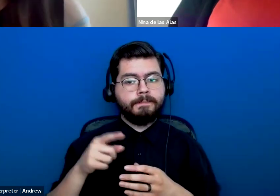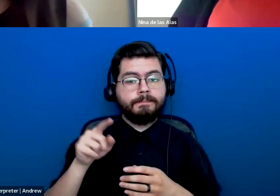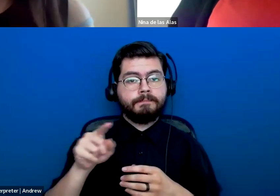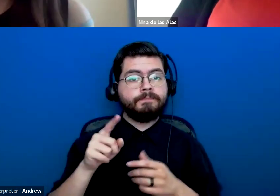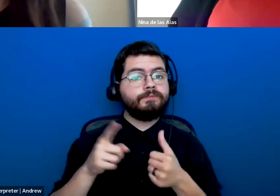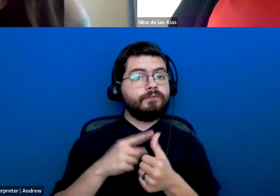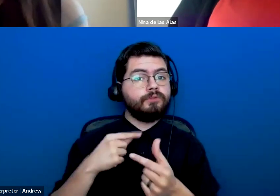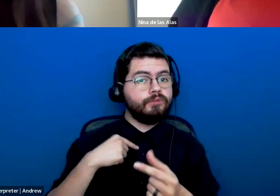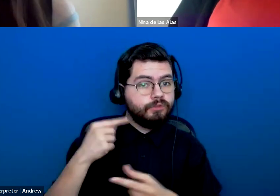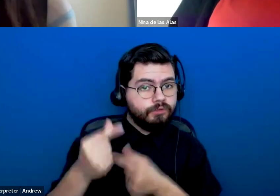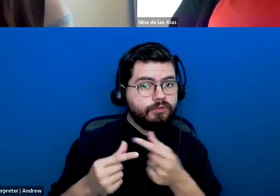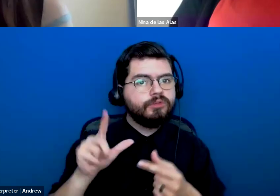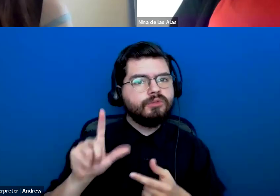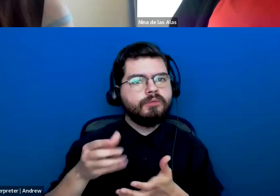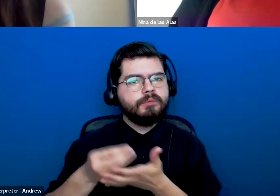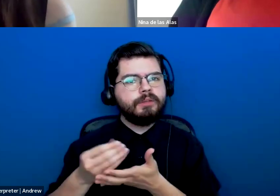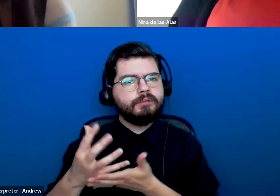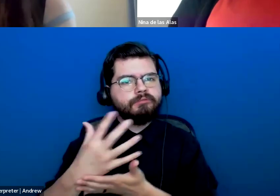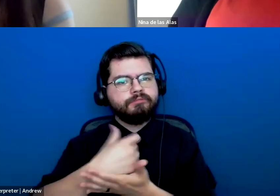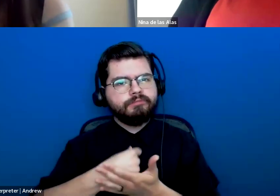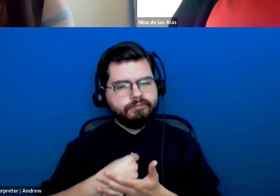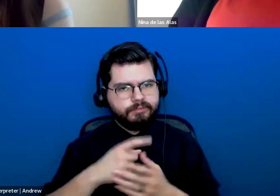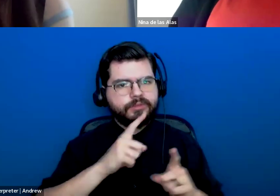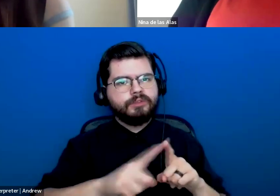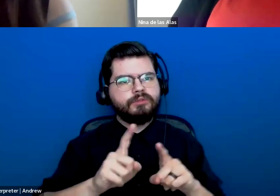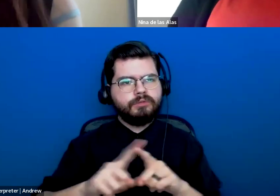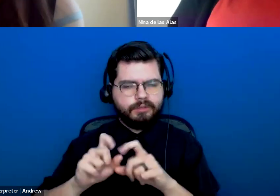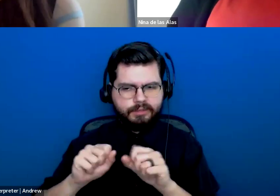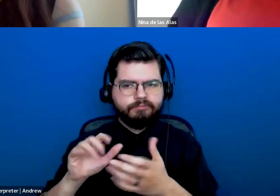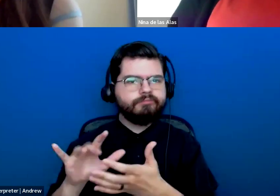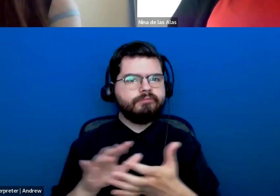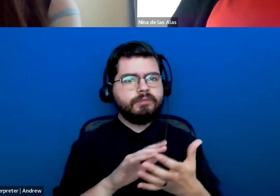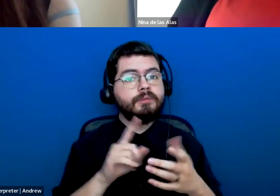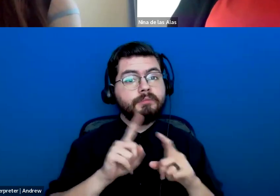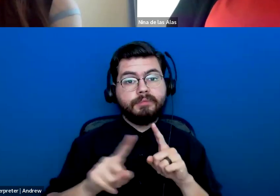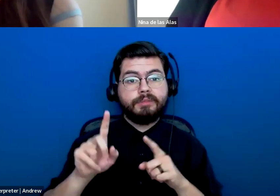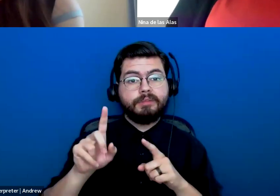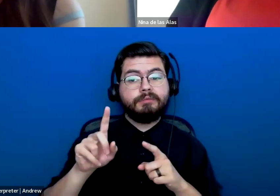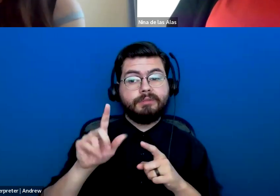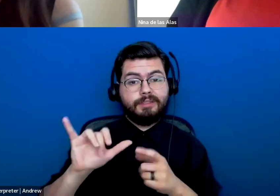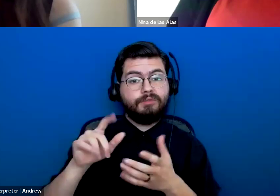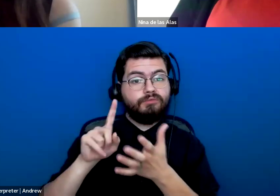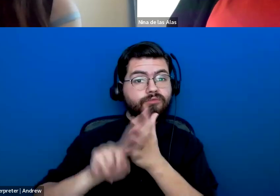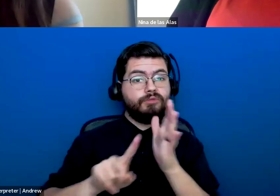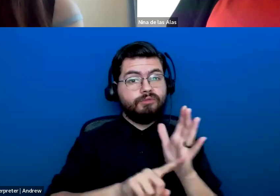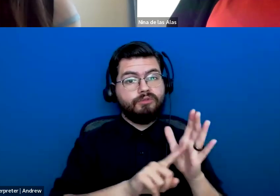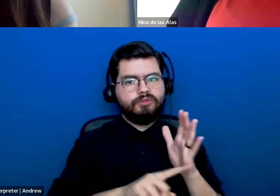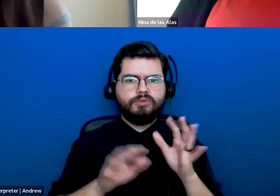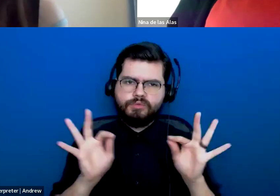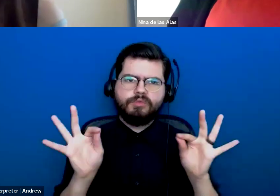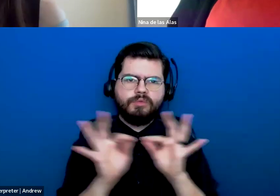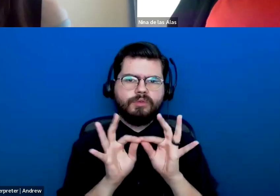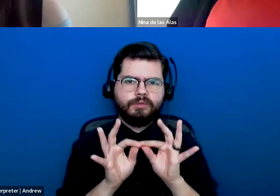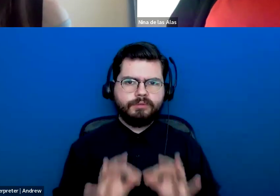or low income. Yeah. But I think it's worth to do it. Yeah. Okay, thanks for sharing